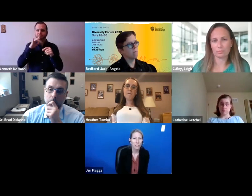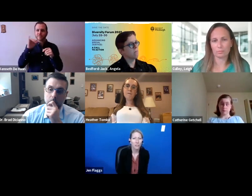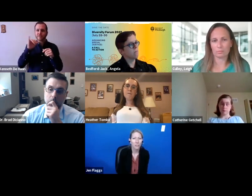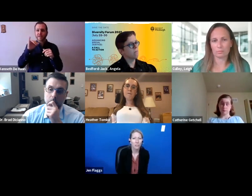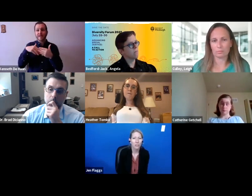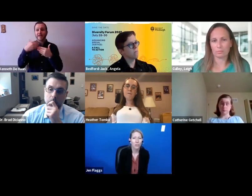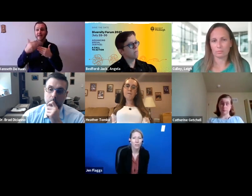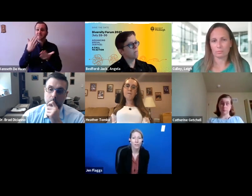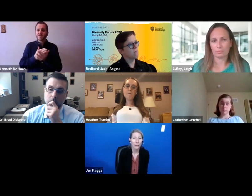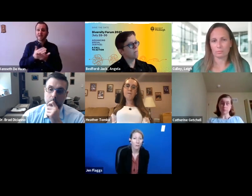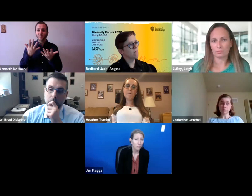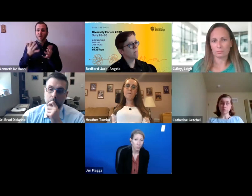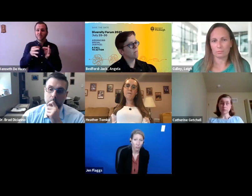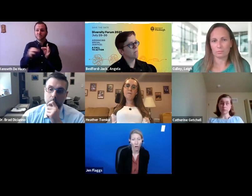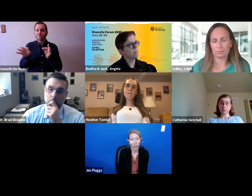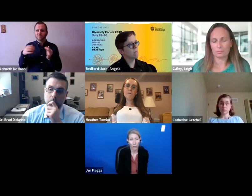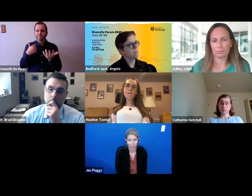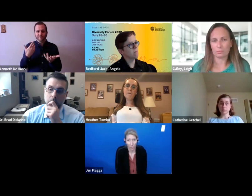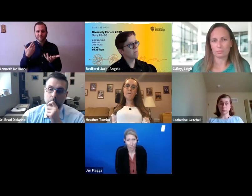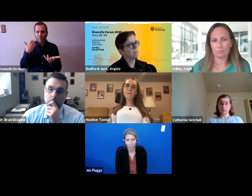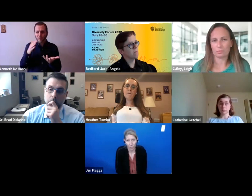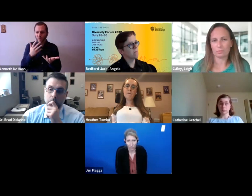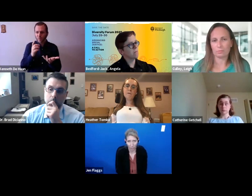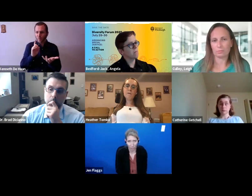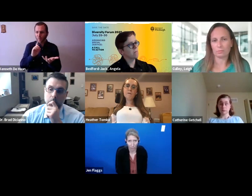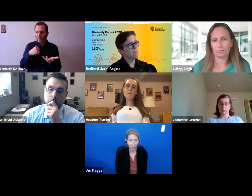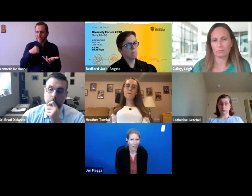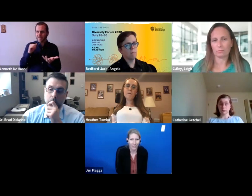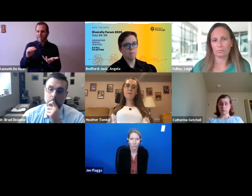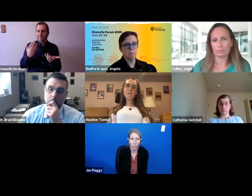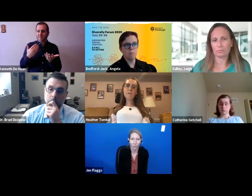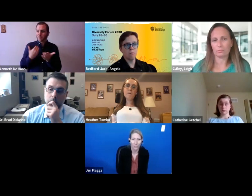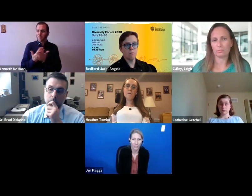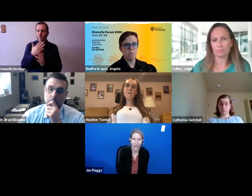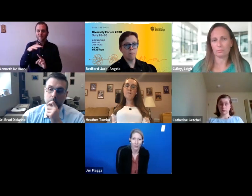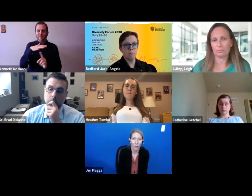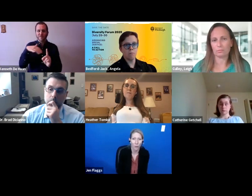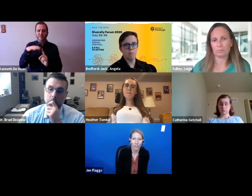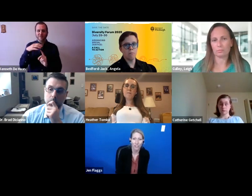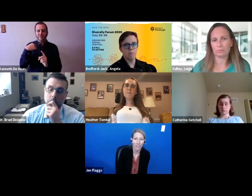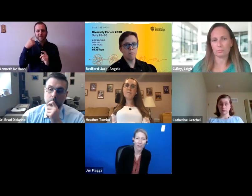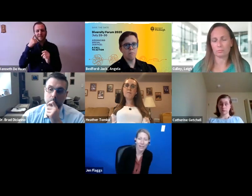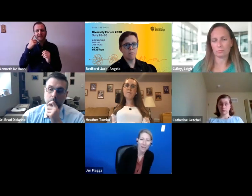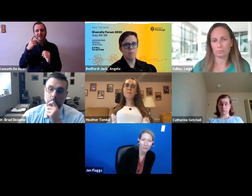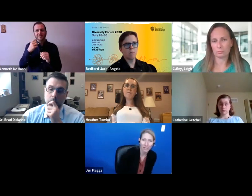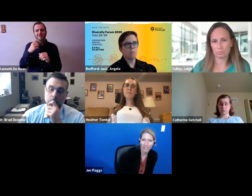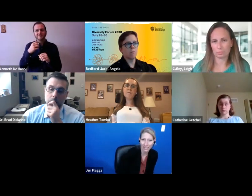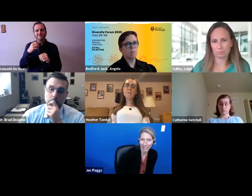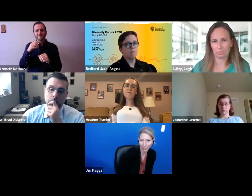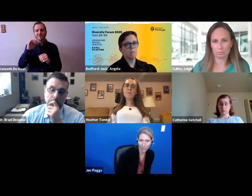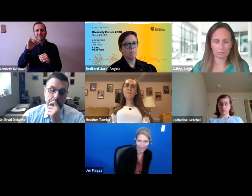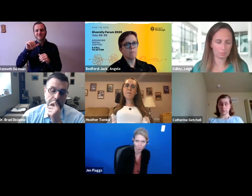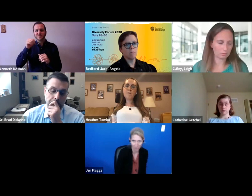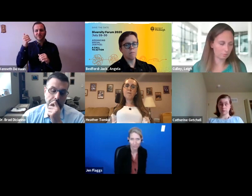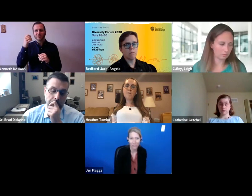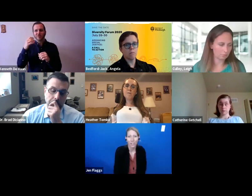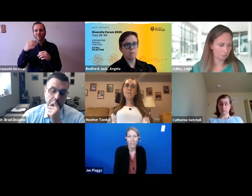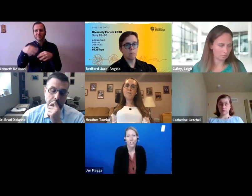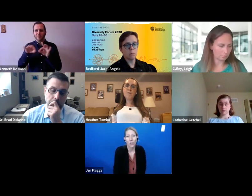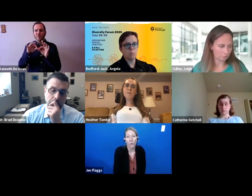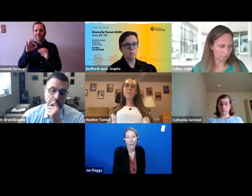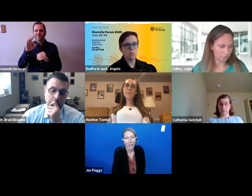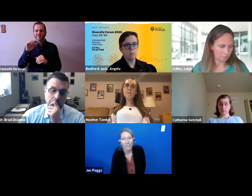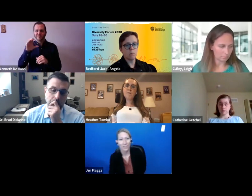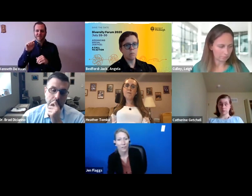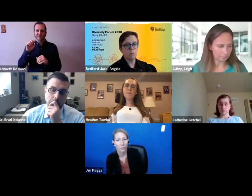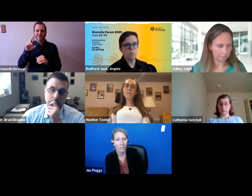occasionally, the loudspeaker, our next stop is blah, blah, blah. I don't know where that's at. I don't know where I'm at because I am at because I can't hear the announcements.